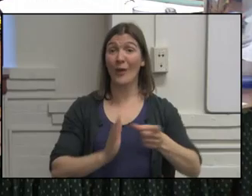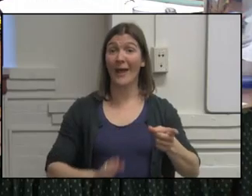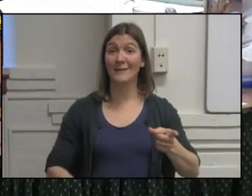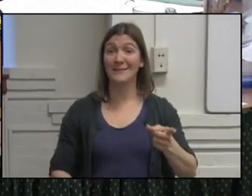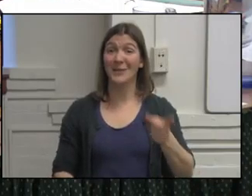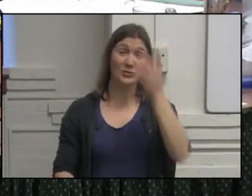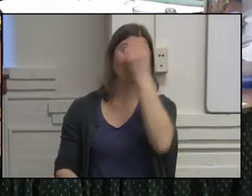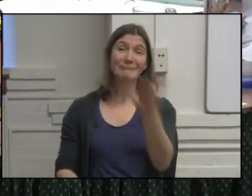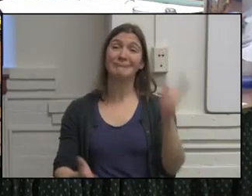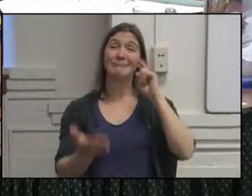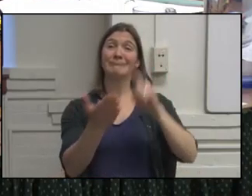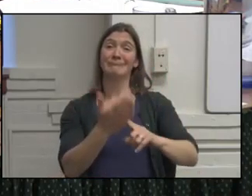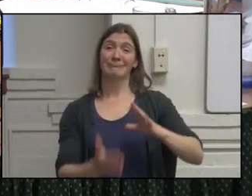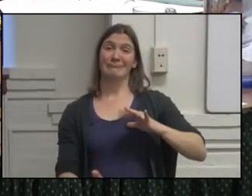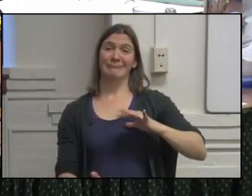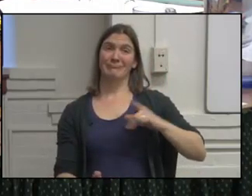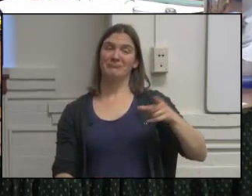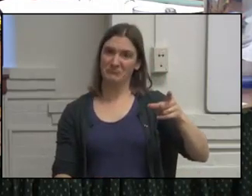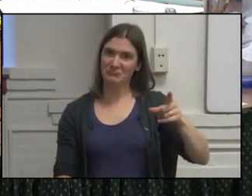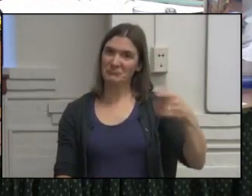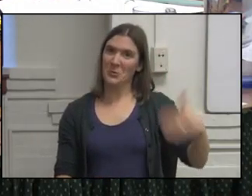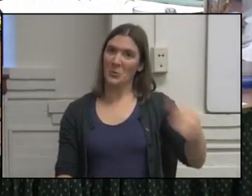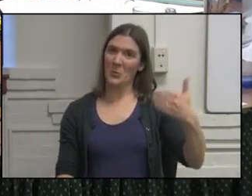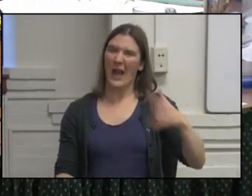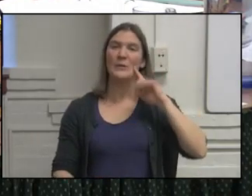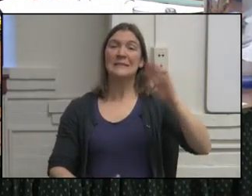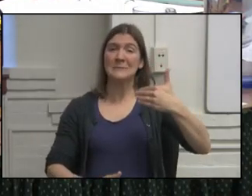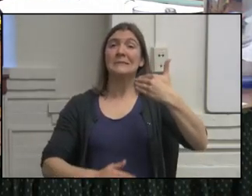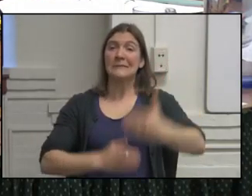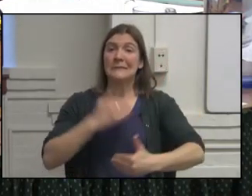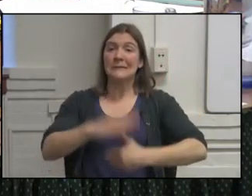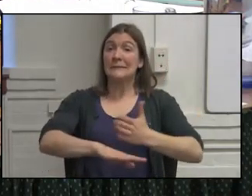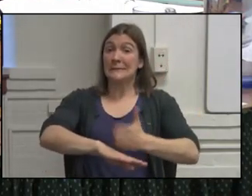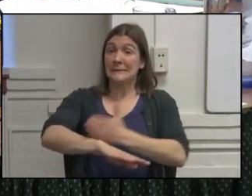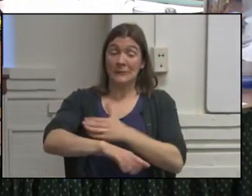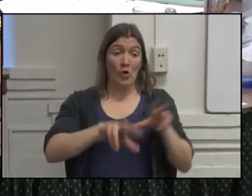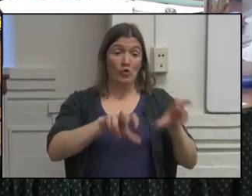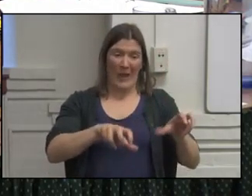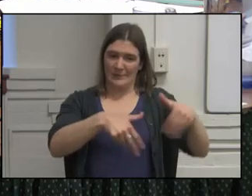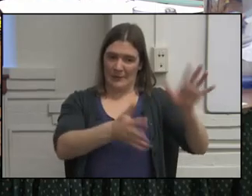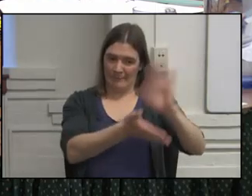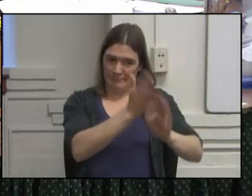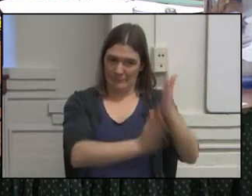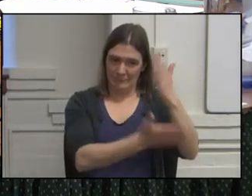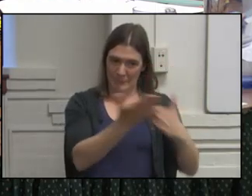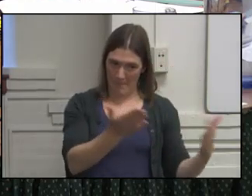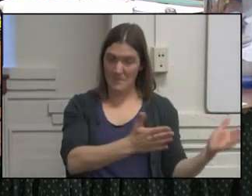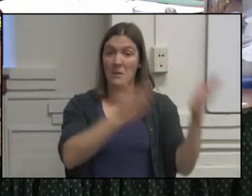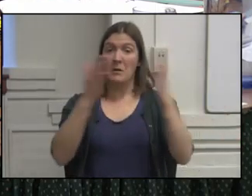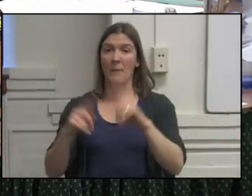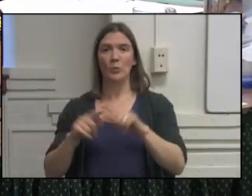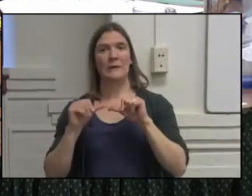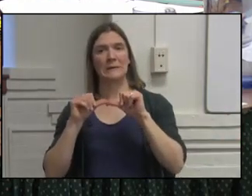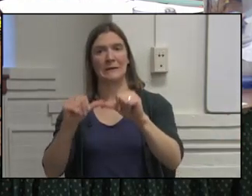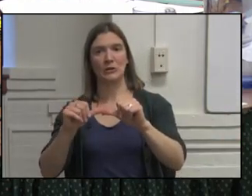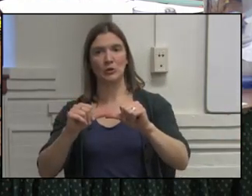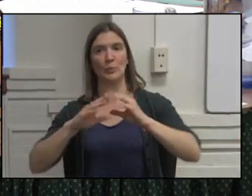So I just wanted to acknowledge that there's been some progress both on the arrest side to our